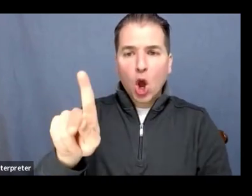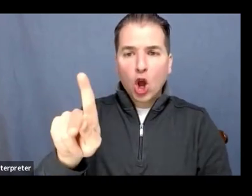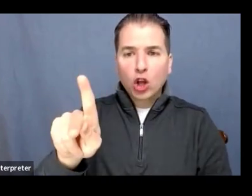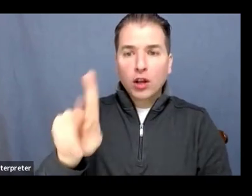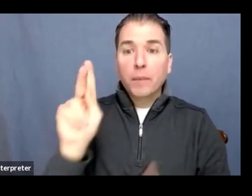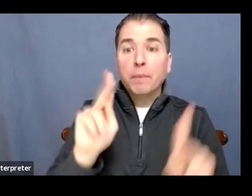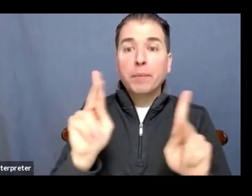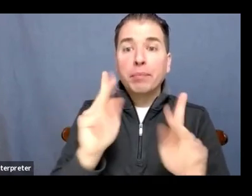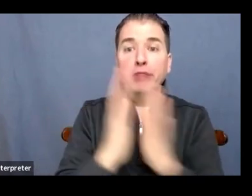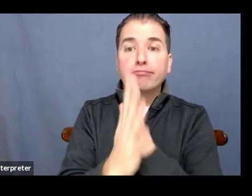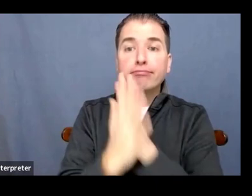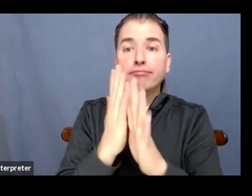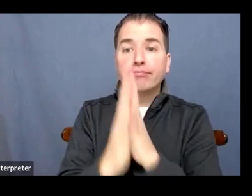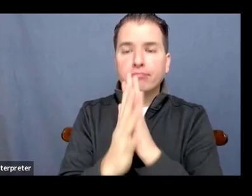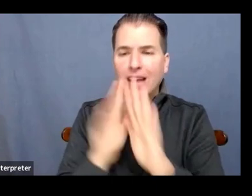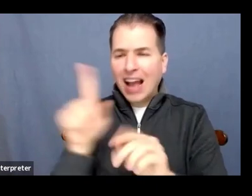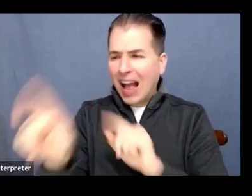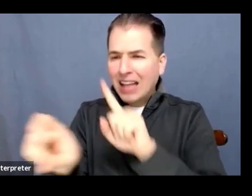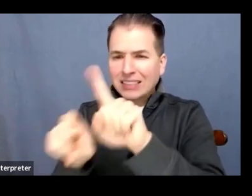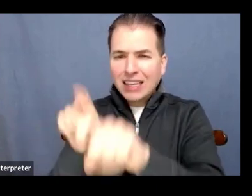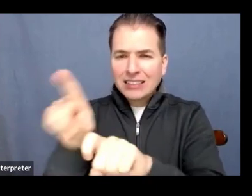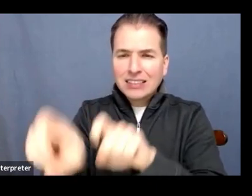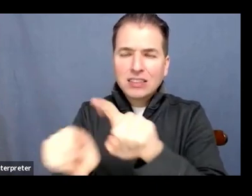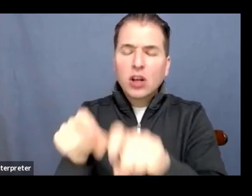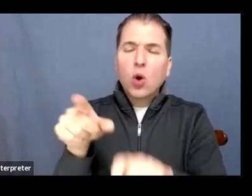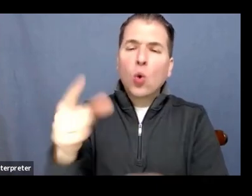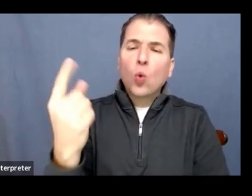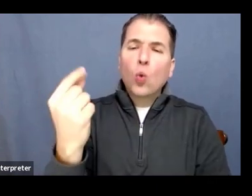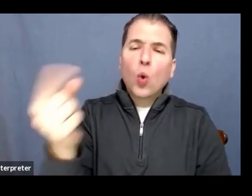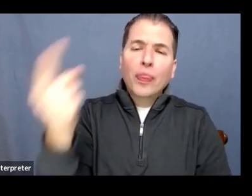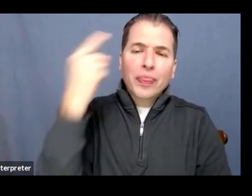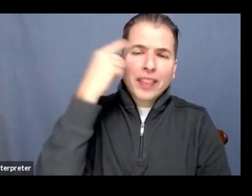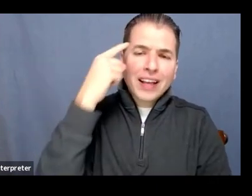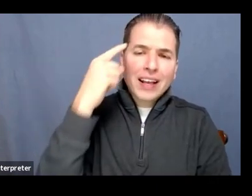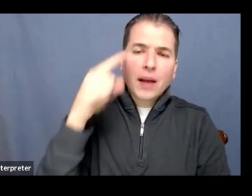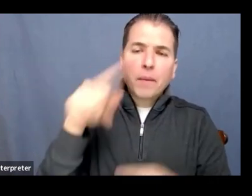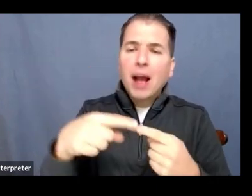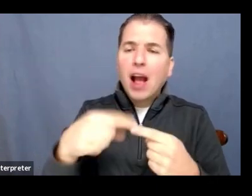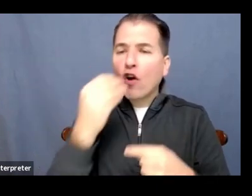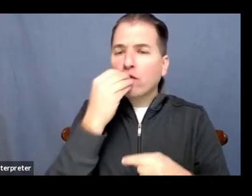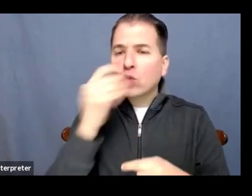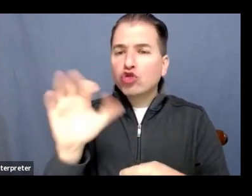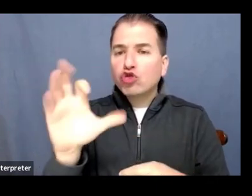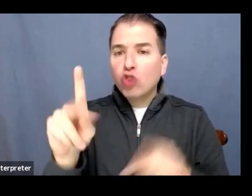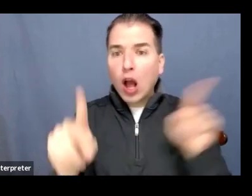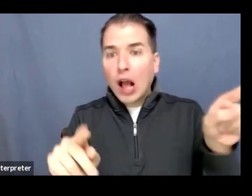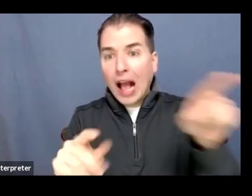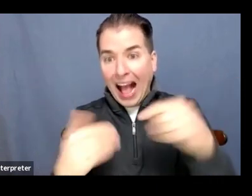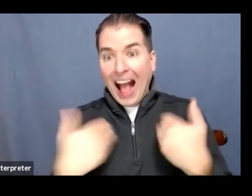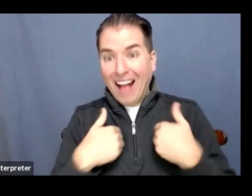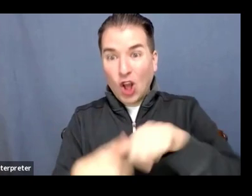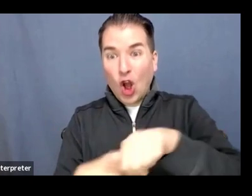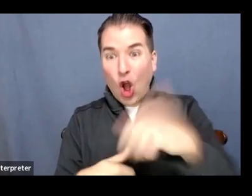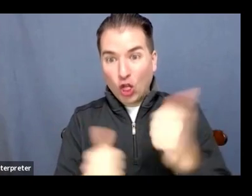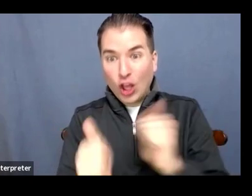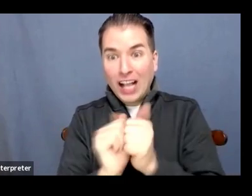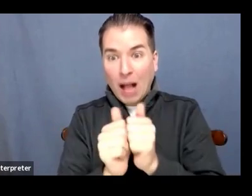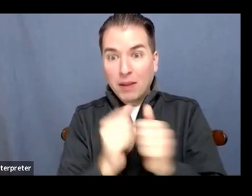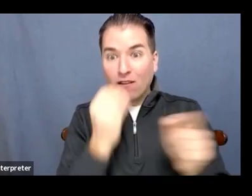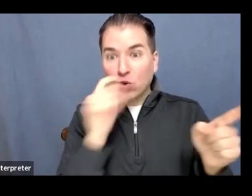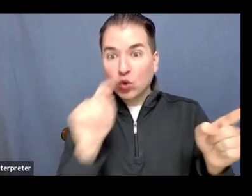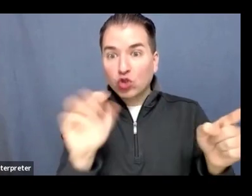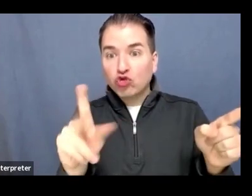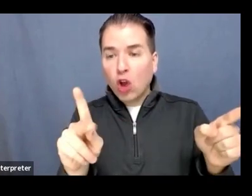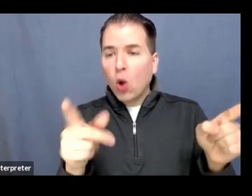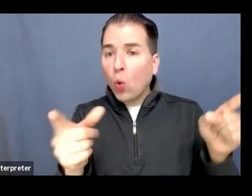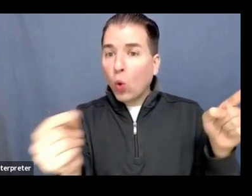by. And she did just this, right? She asked questions, talked about other food trucks in the area, and